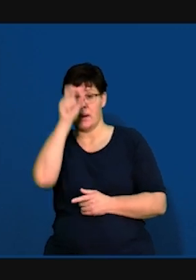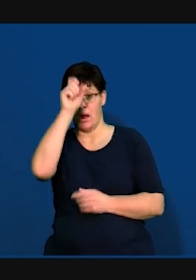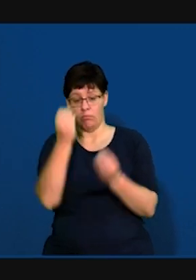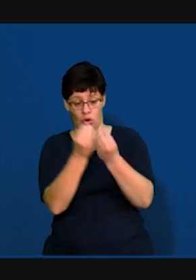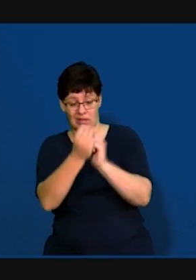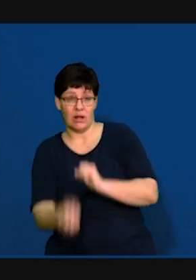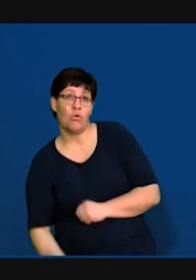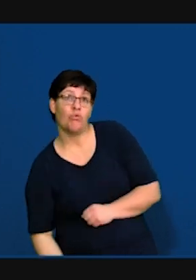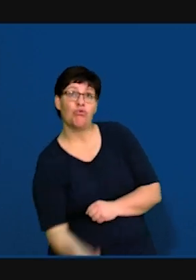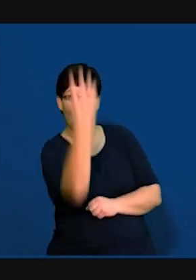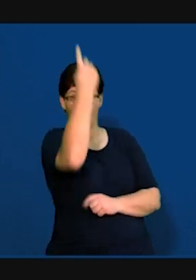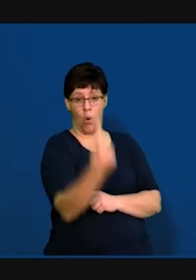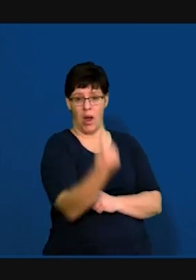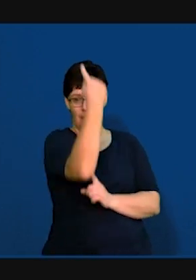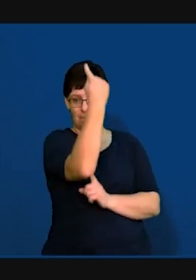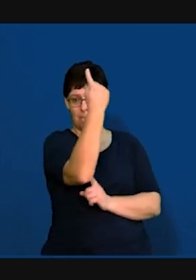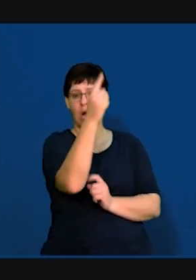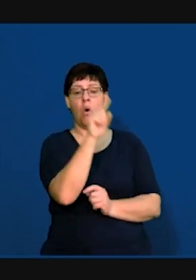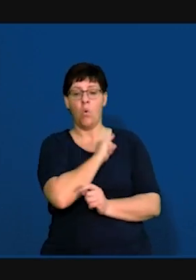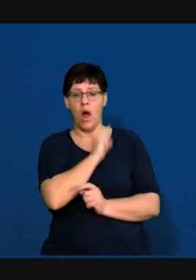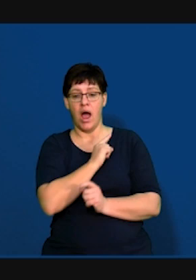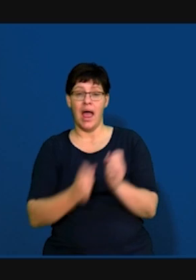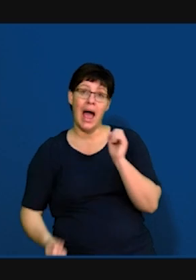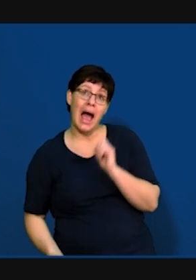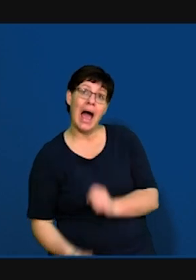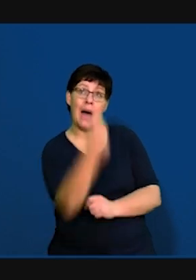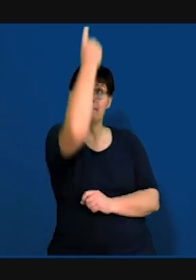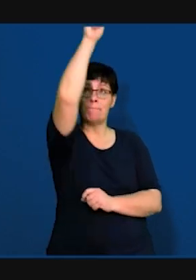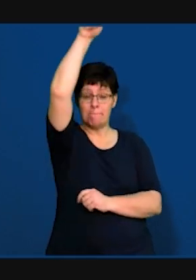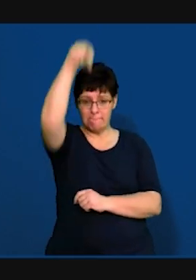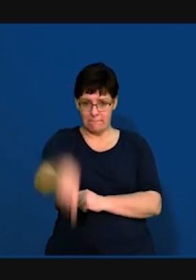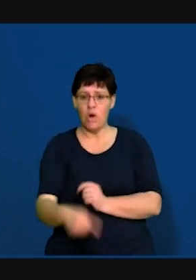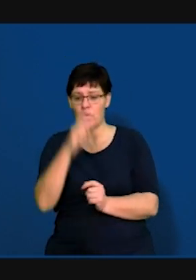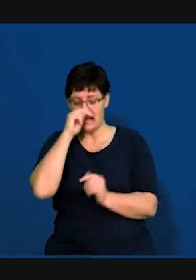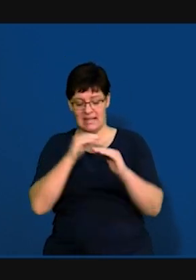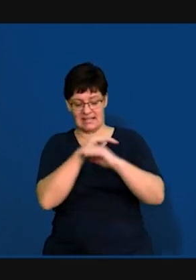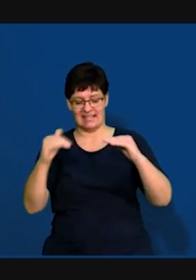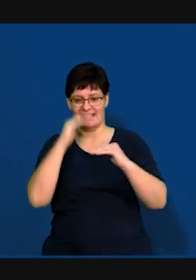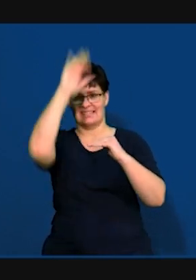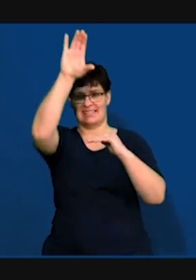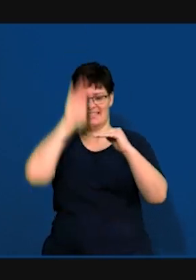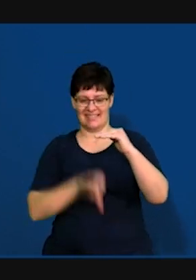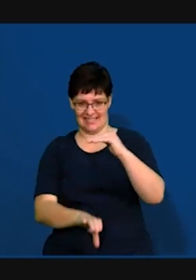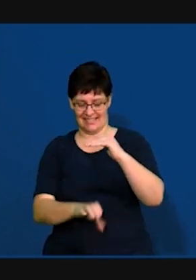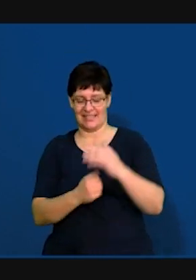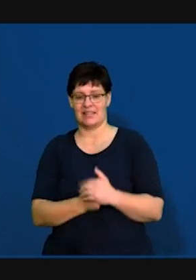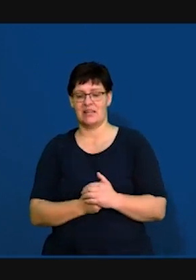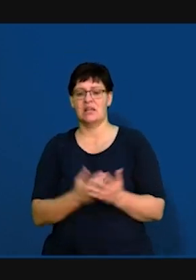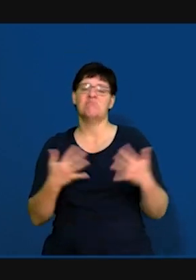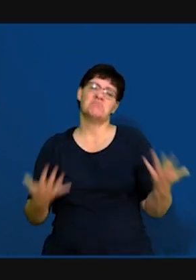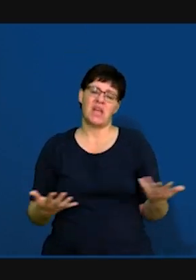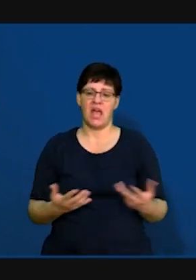right? For the mere fact that the object changes direction, it means we would need the two quadrants. Now, if, say for argument's sake, it